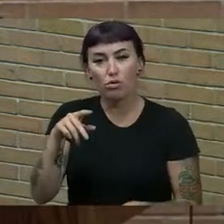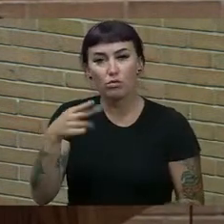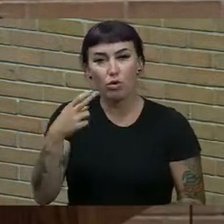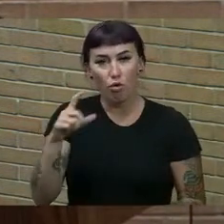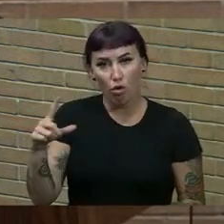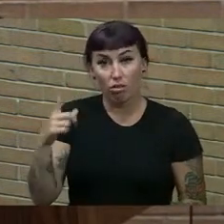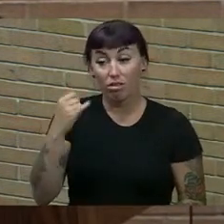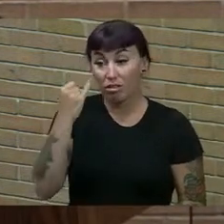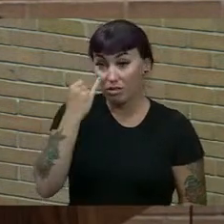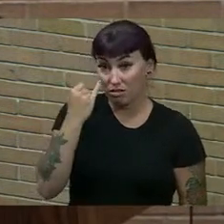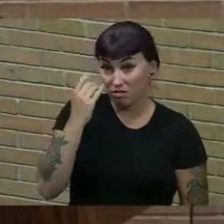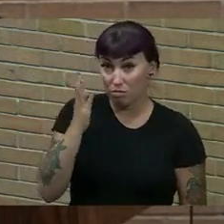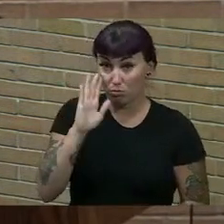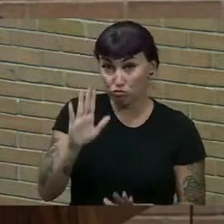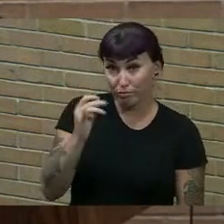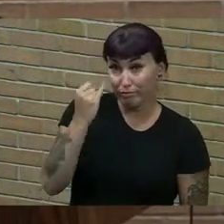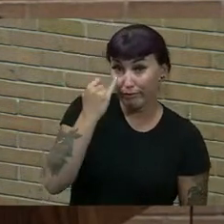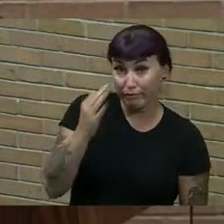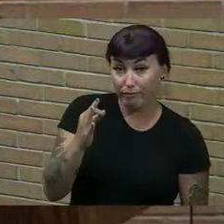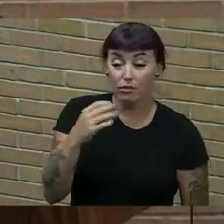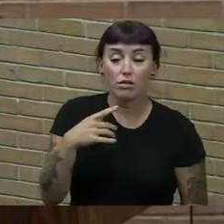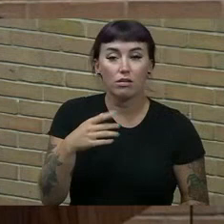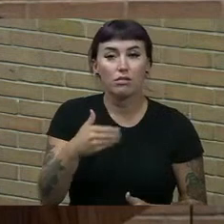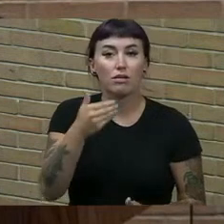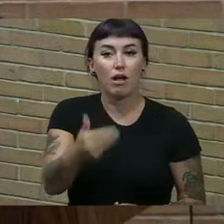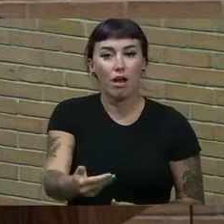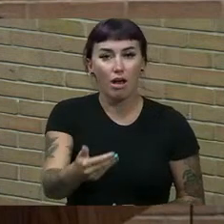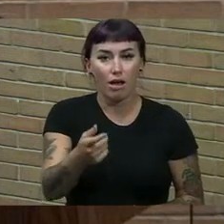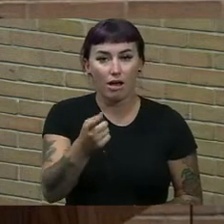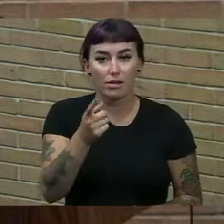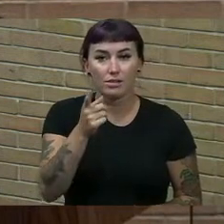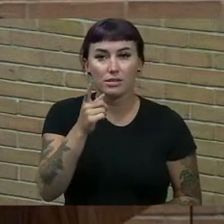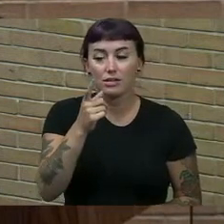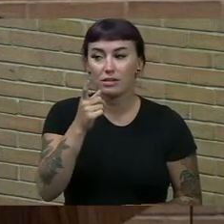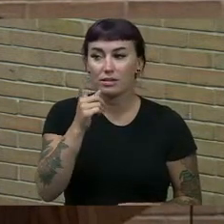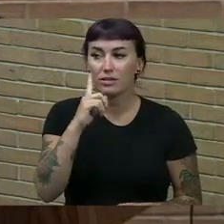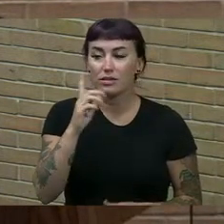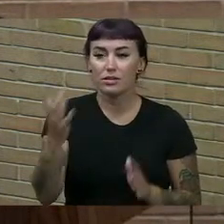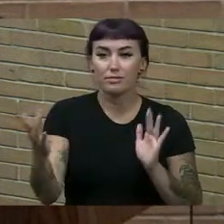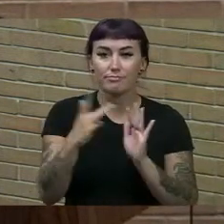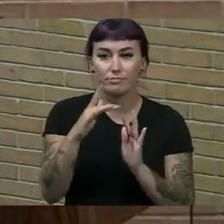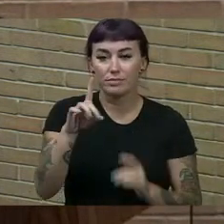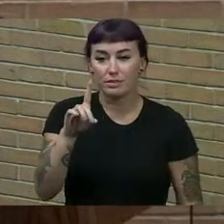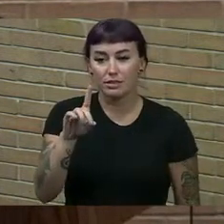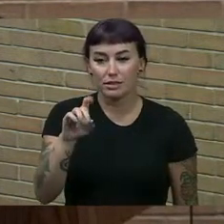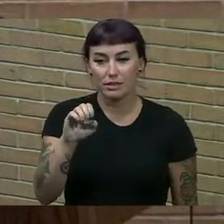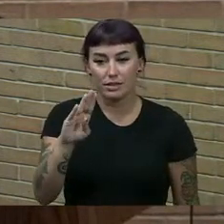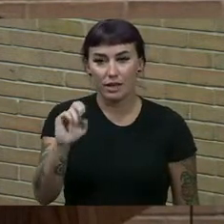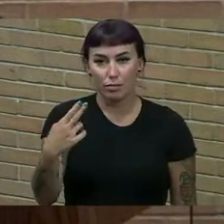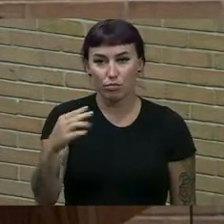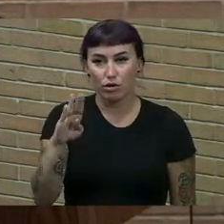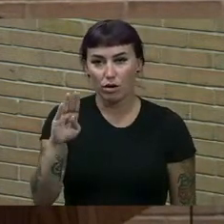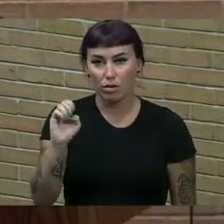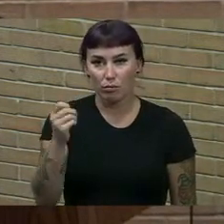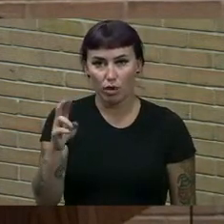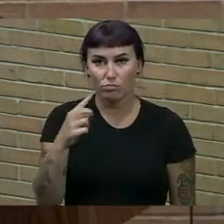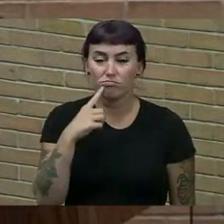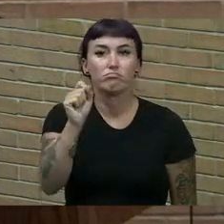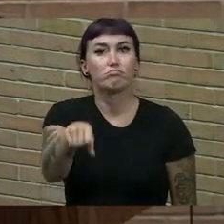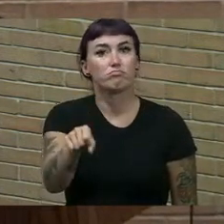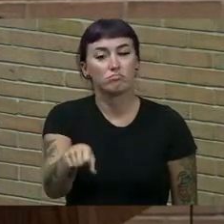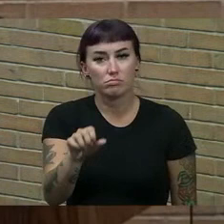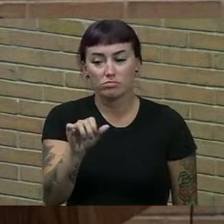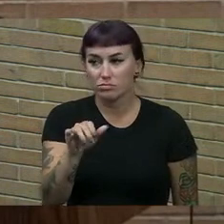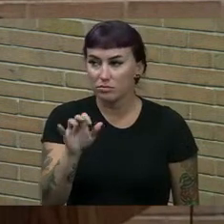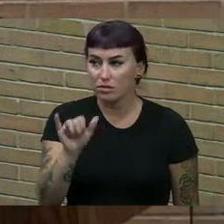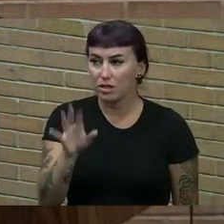if? And the next thing I knew, I got contacted by Deborah Berger, the art teacher, who said yes, that it was going to be,